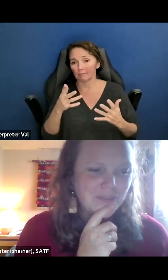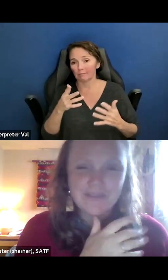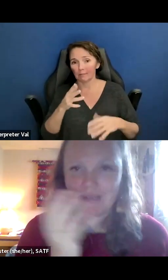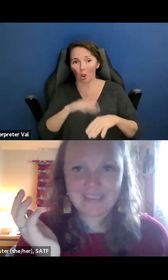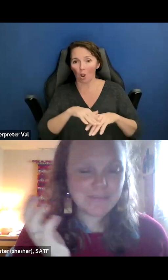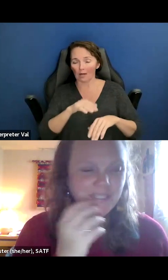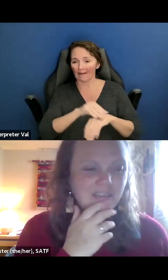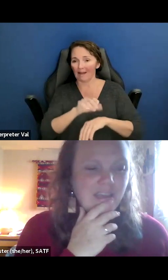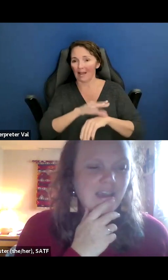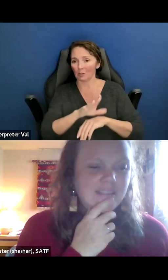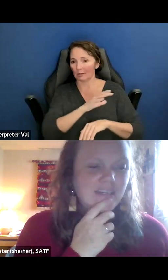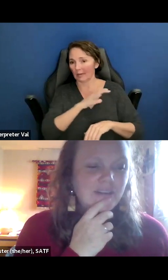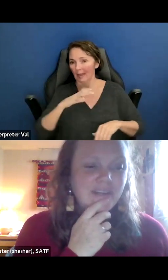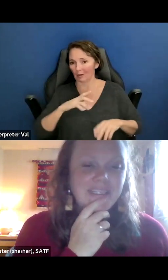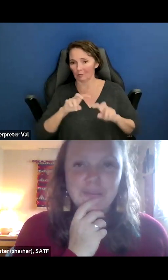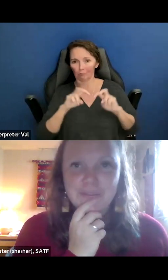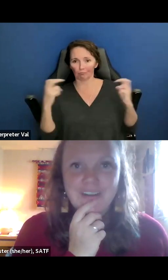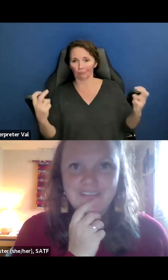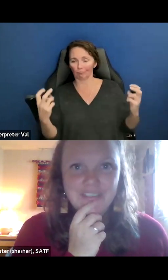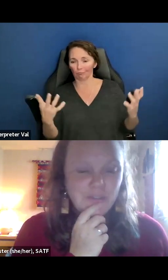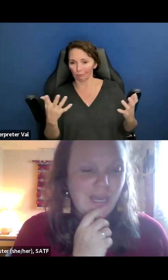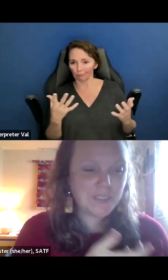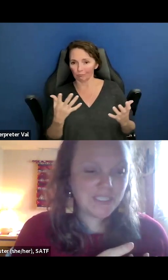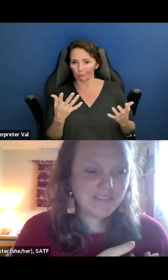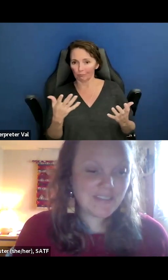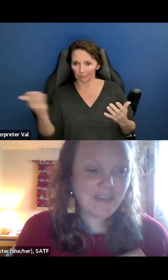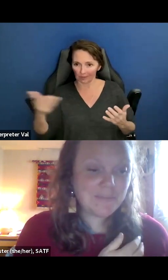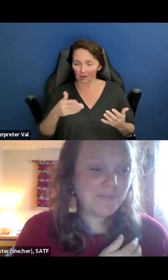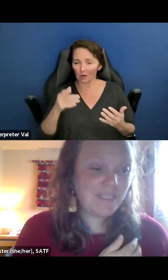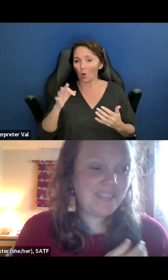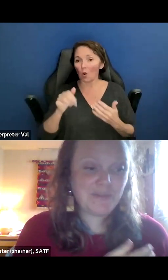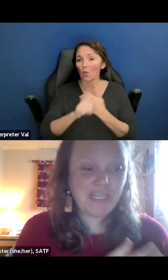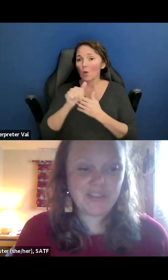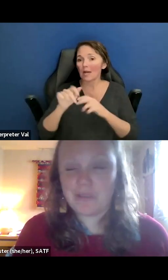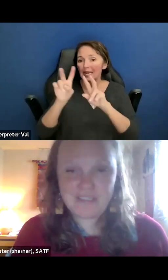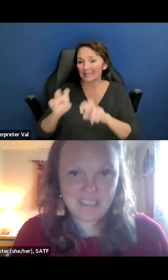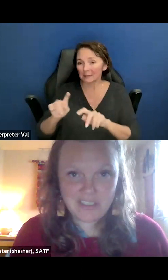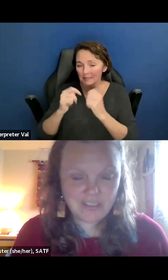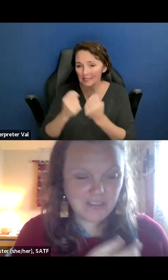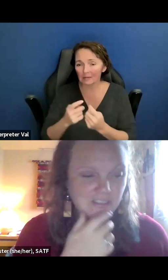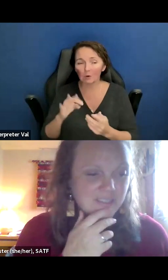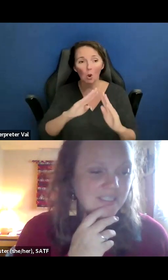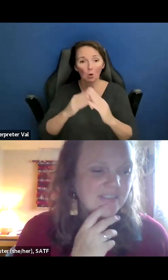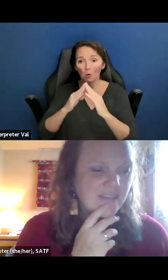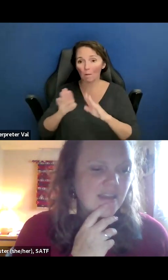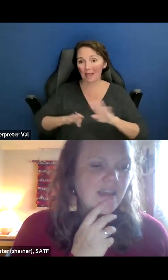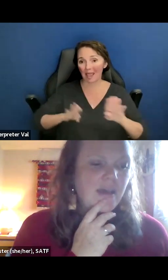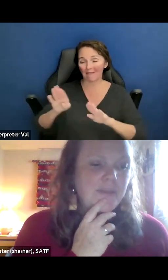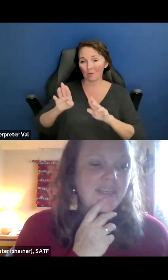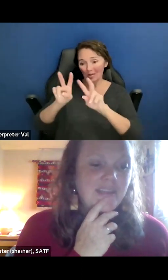child abuse, harassment, et cetera, inviting local confidential options to come and provide a short presentation on their